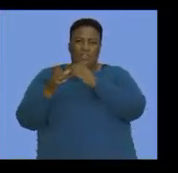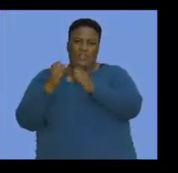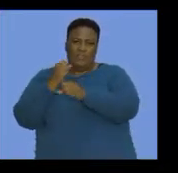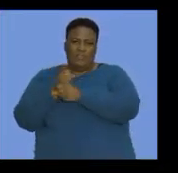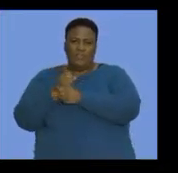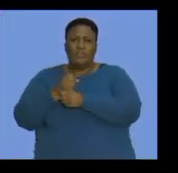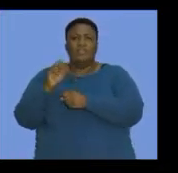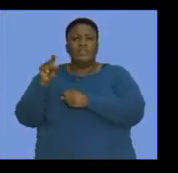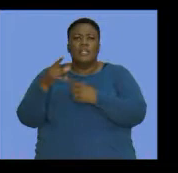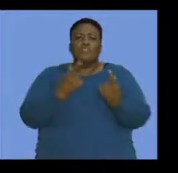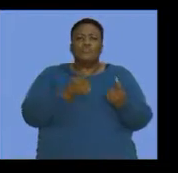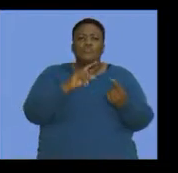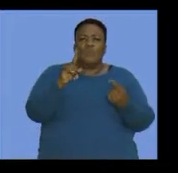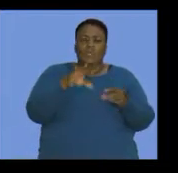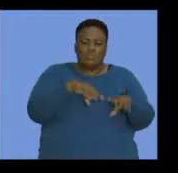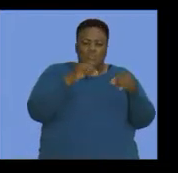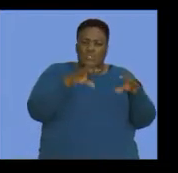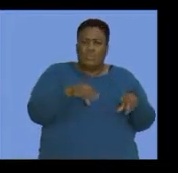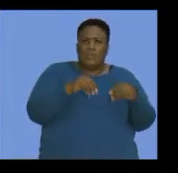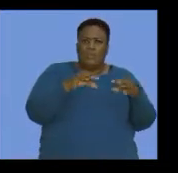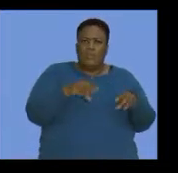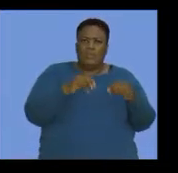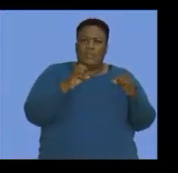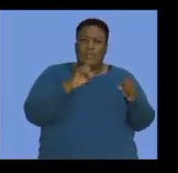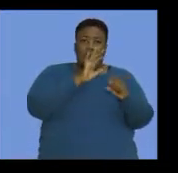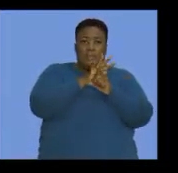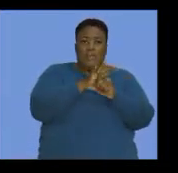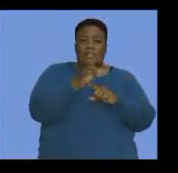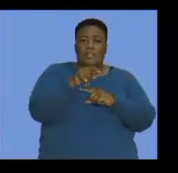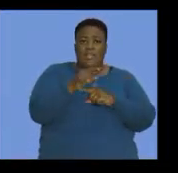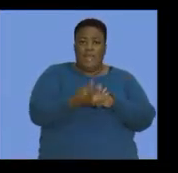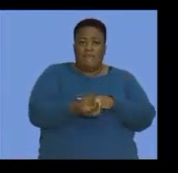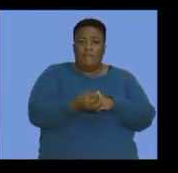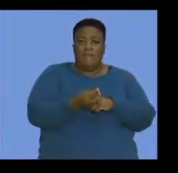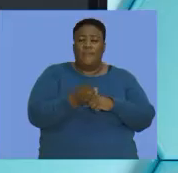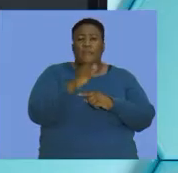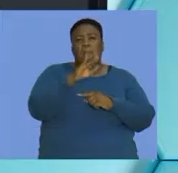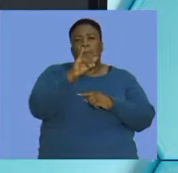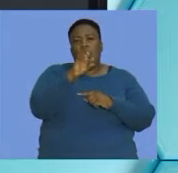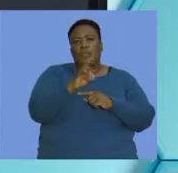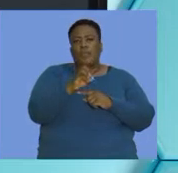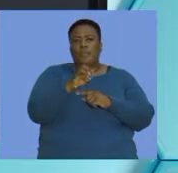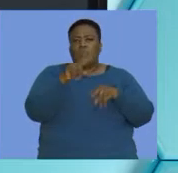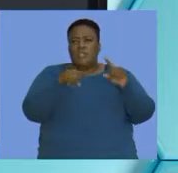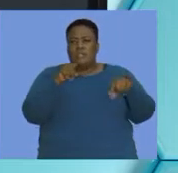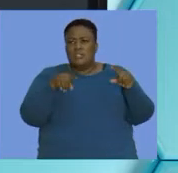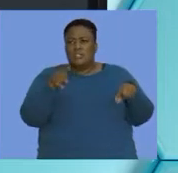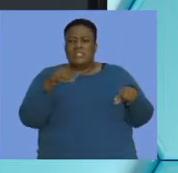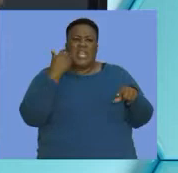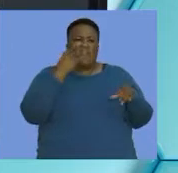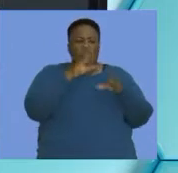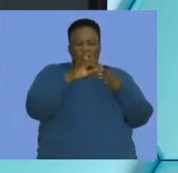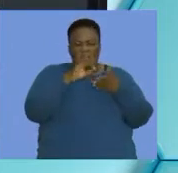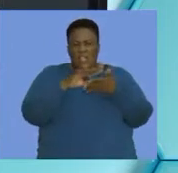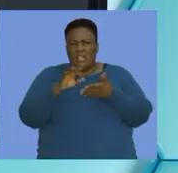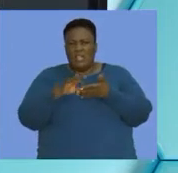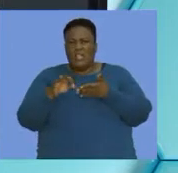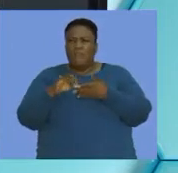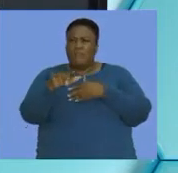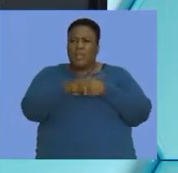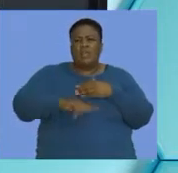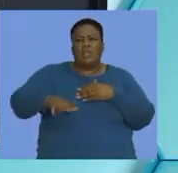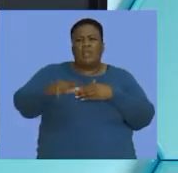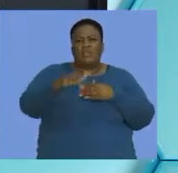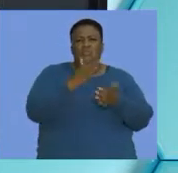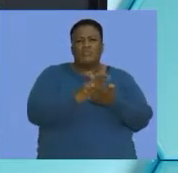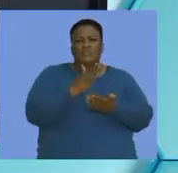year. What does that do to the soil? The impact that that has on the biodiversity. So if we're clearing up land